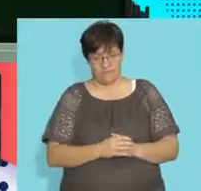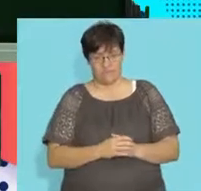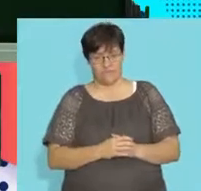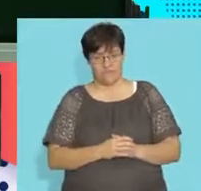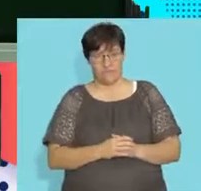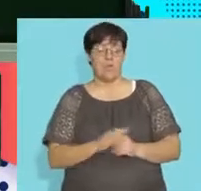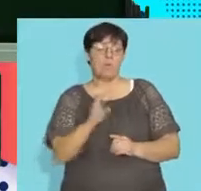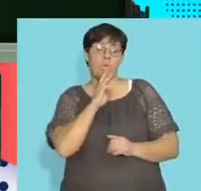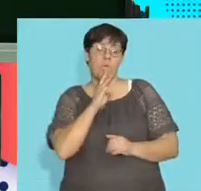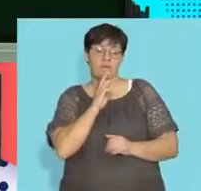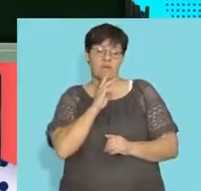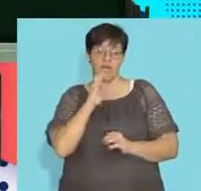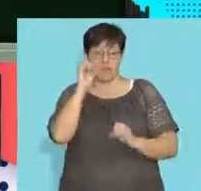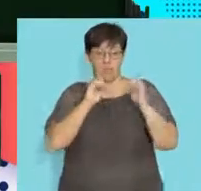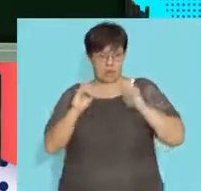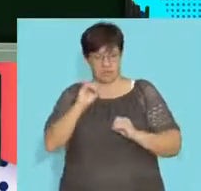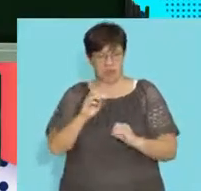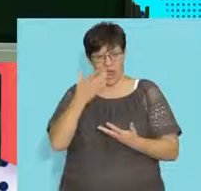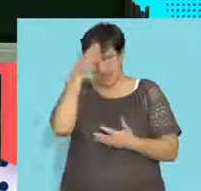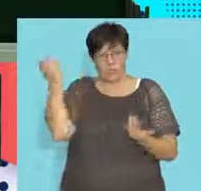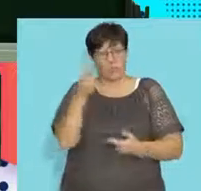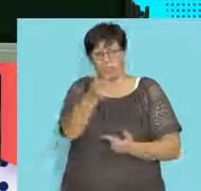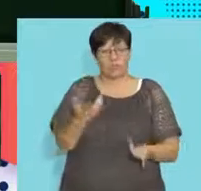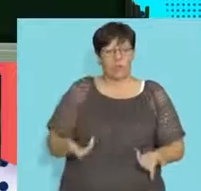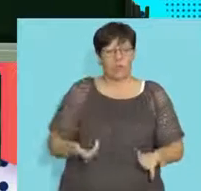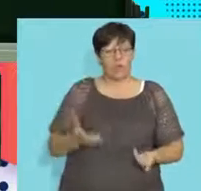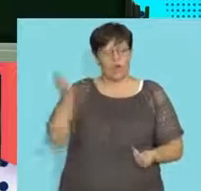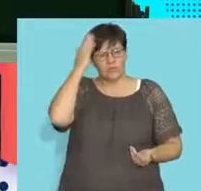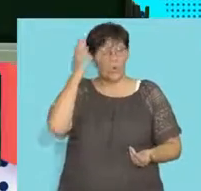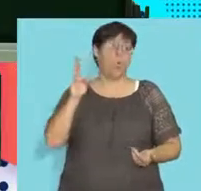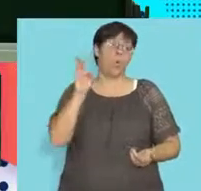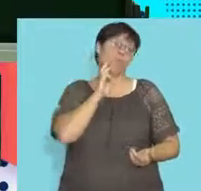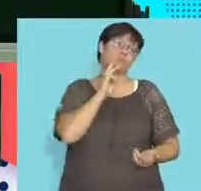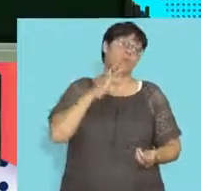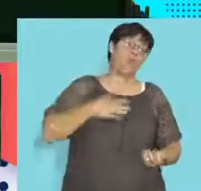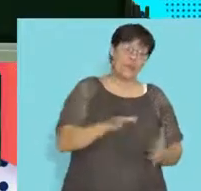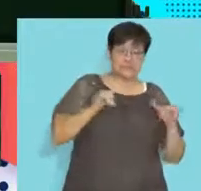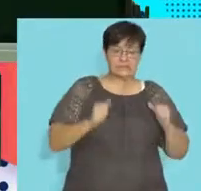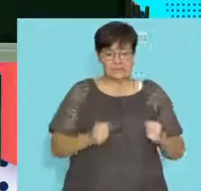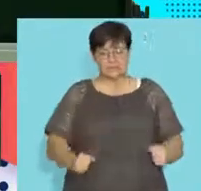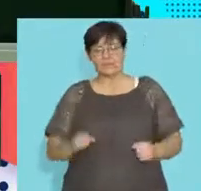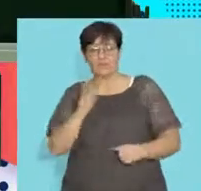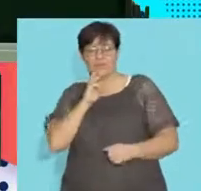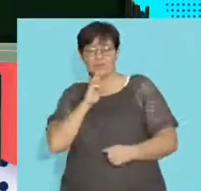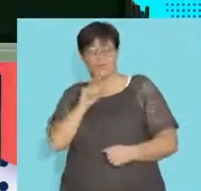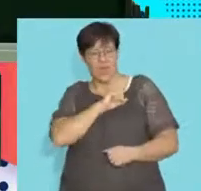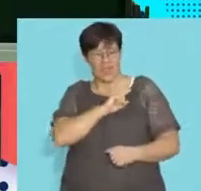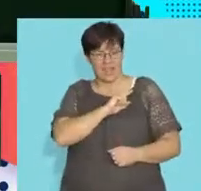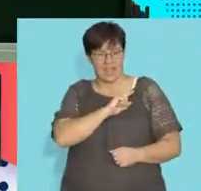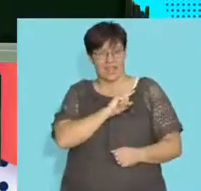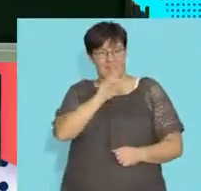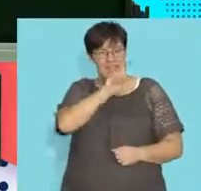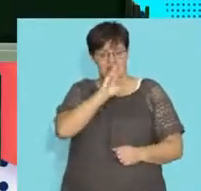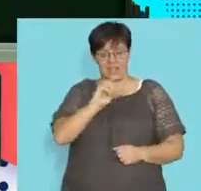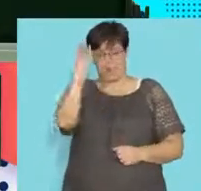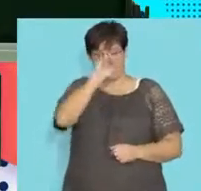very, very low. And the water molecule, how will we know that water would like to be water?